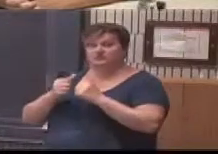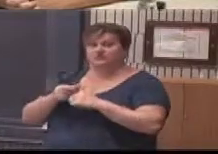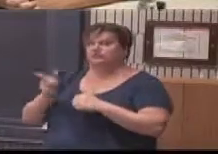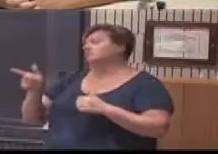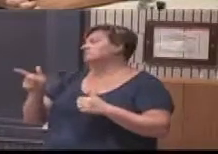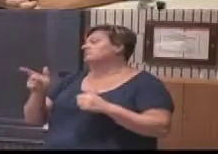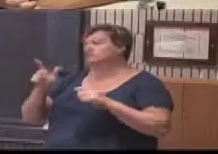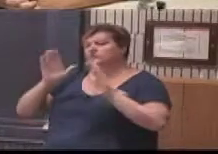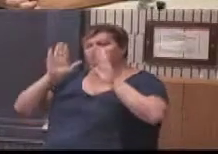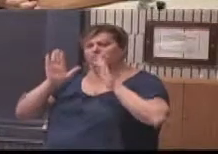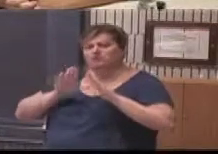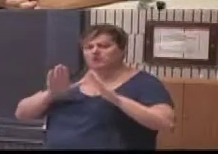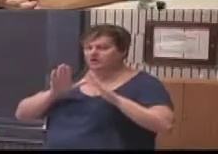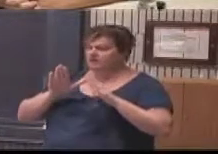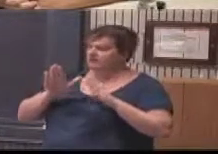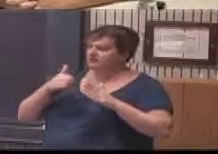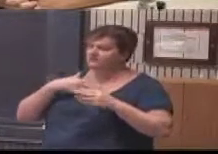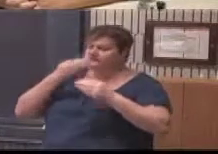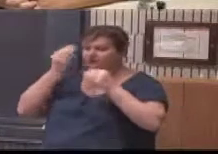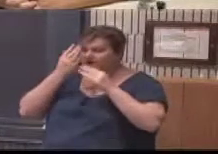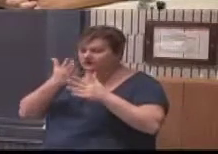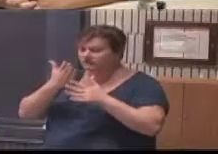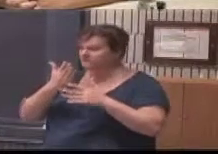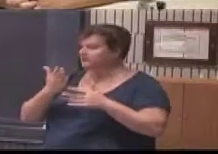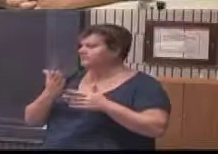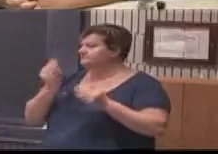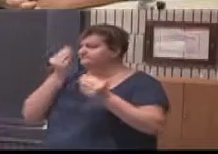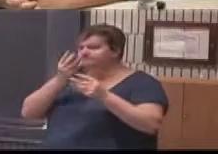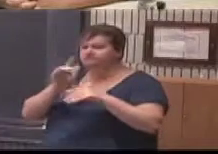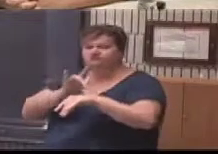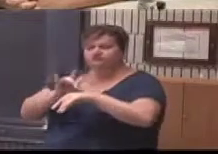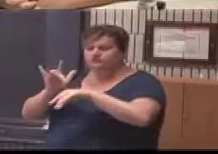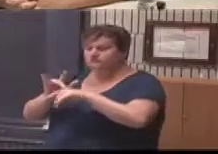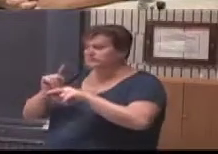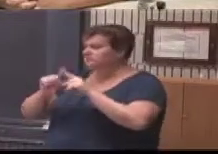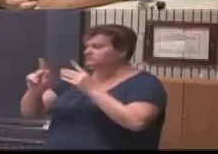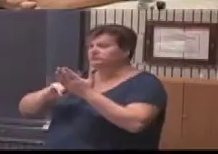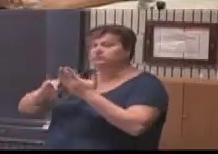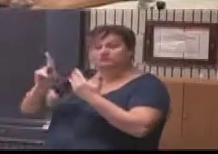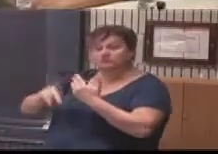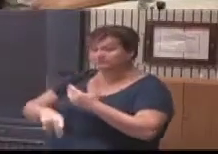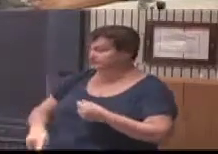great clearinghouse of what types of programs are available out there and a good resource for people.